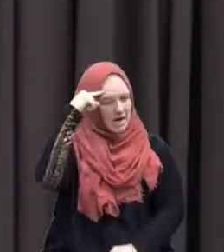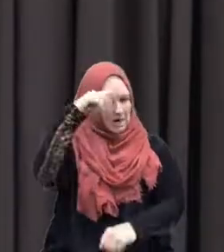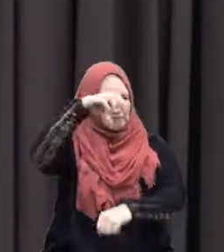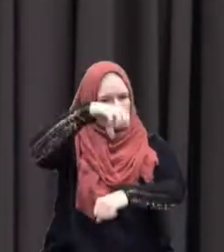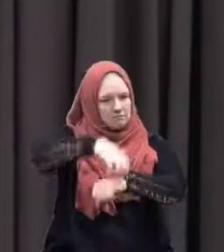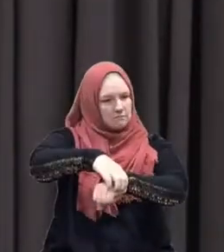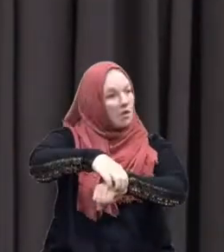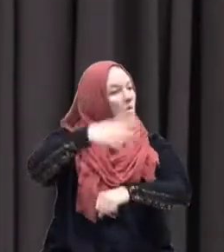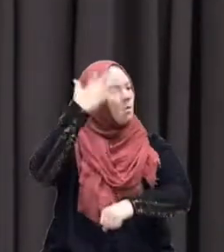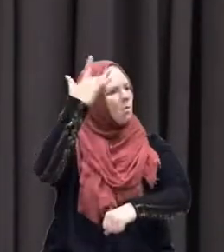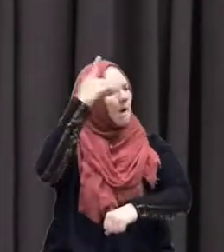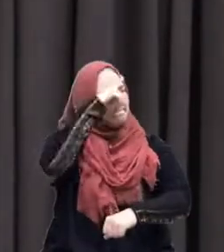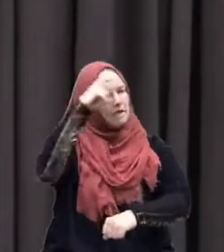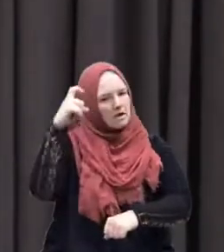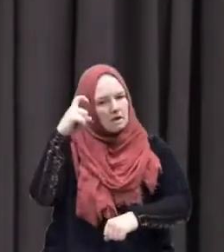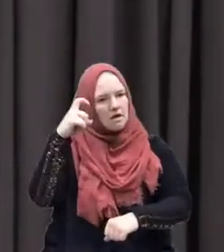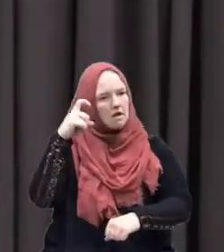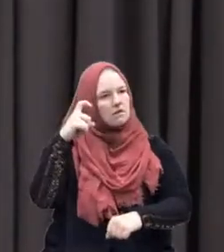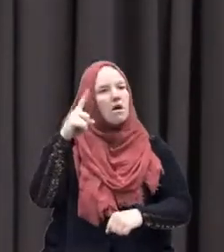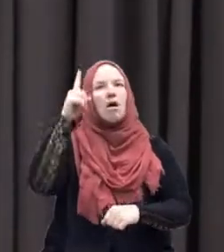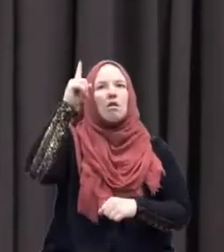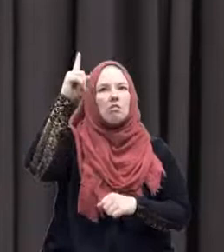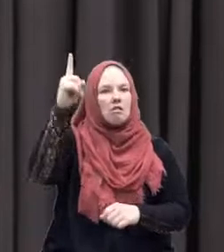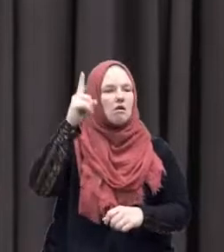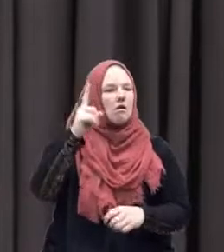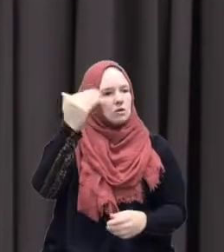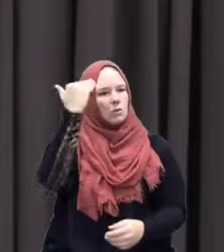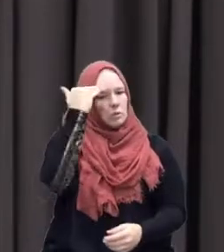the message. Allah prepared them.